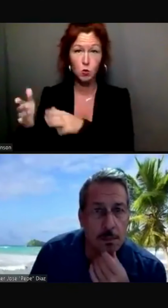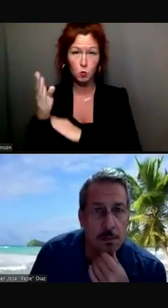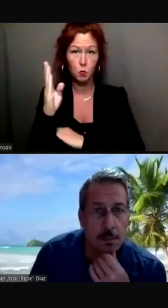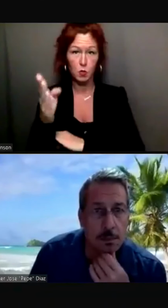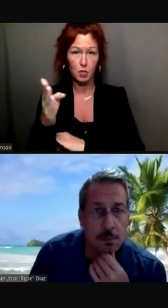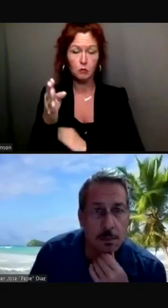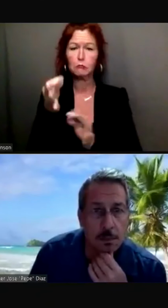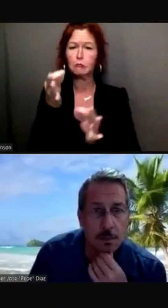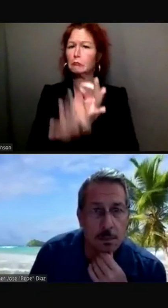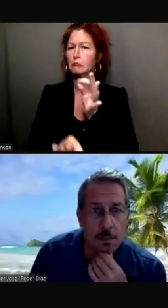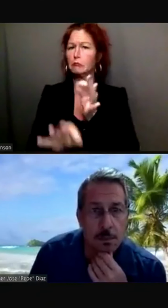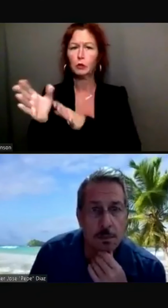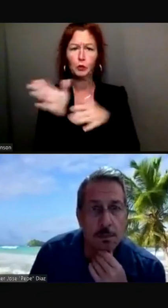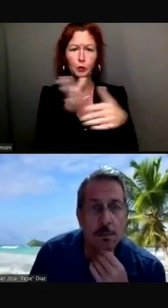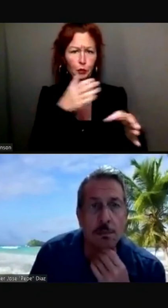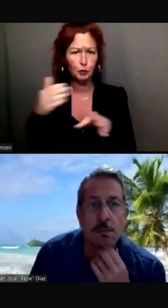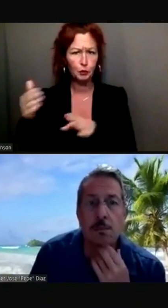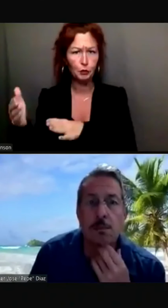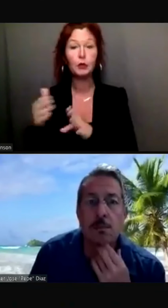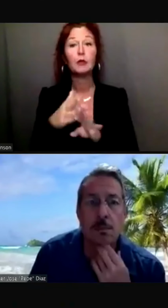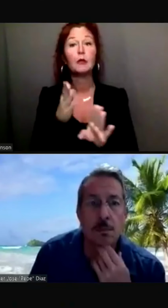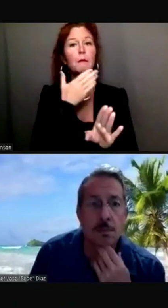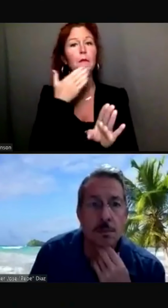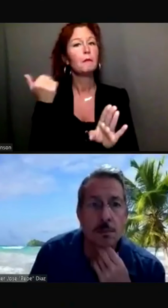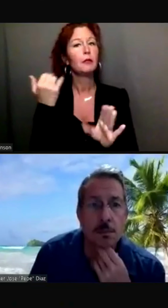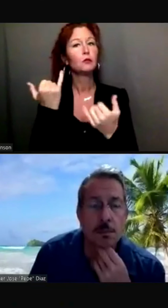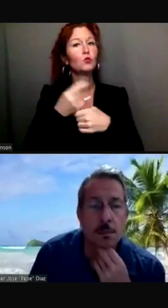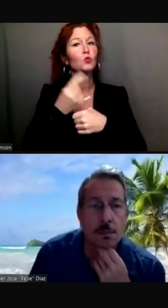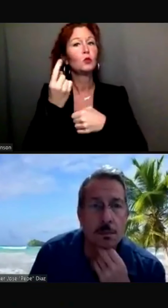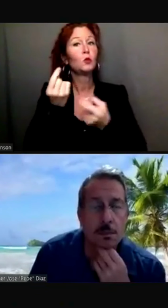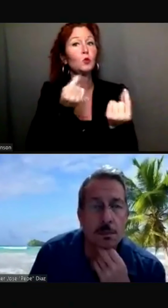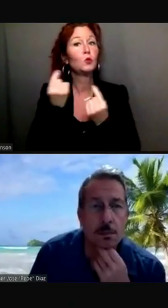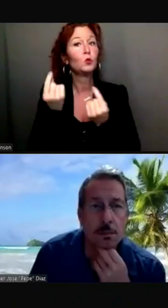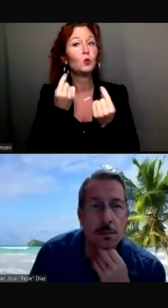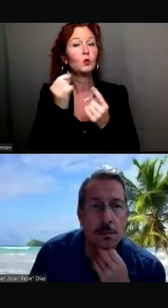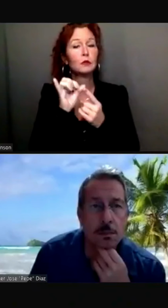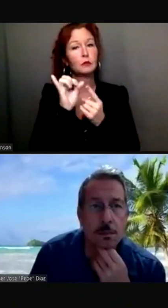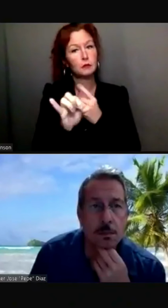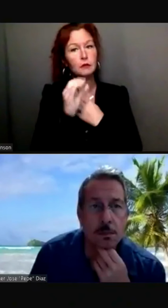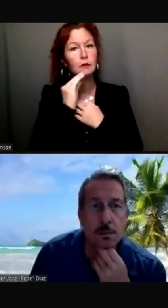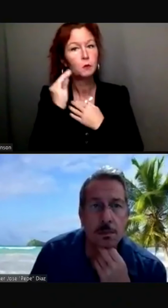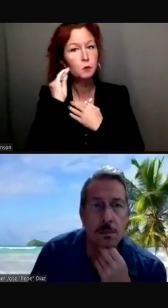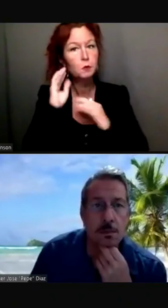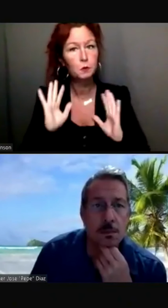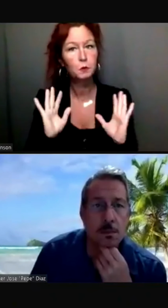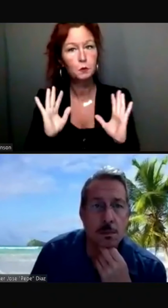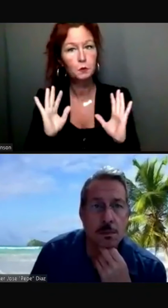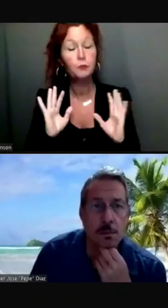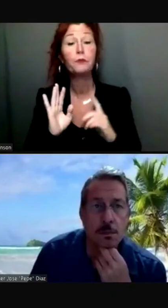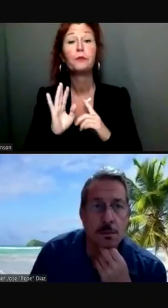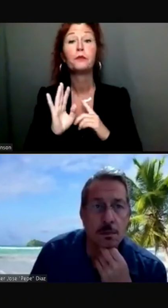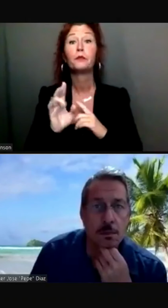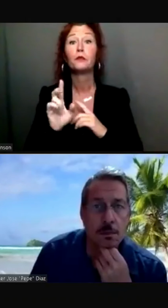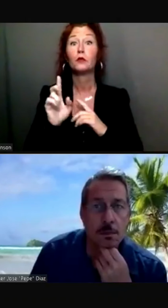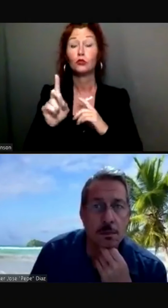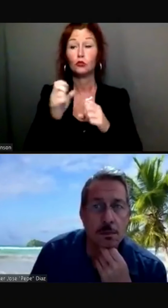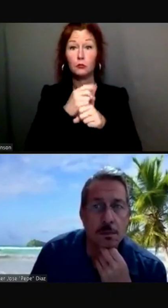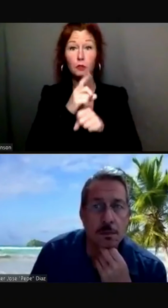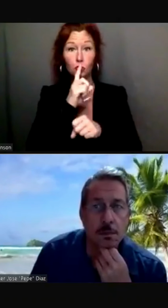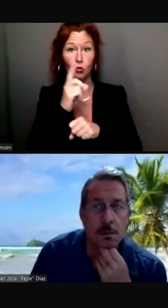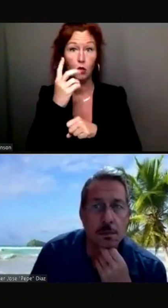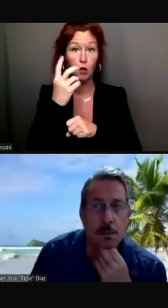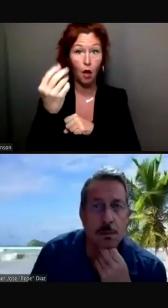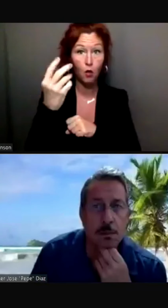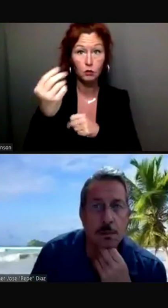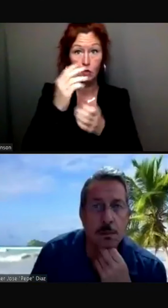at home. Do not go out unless you really need to. Yesterday, you should have finished any necessary preparations in advance of the storm, including